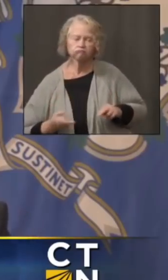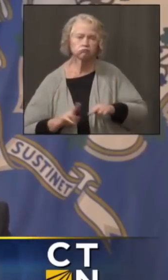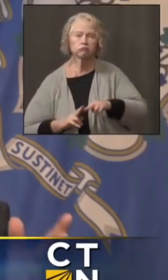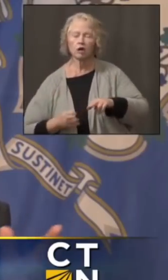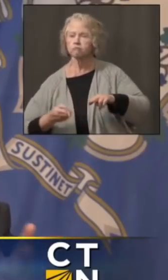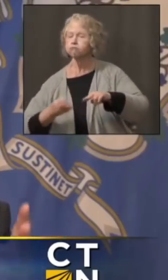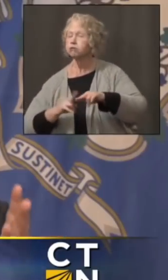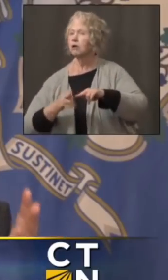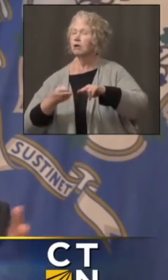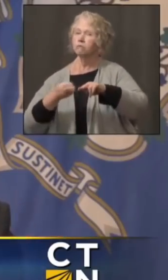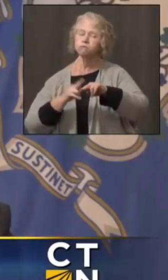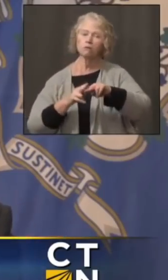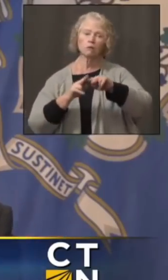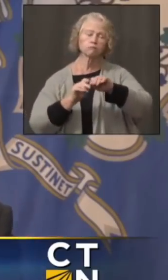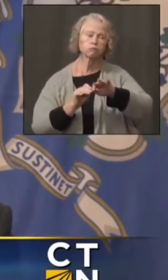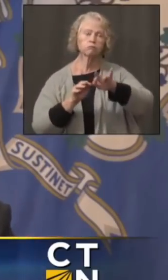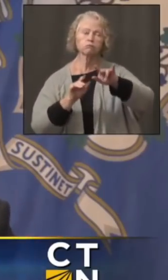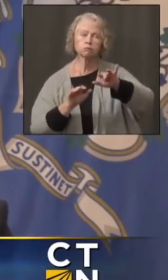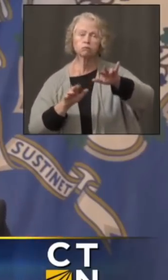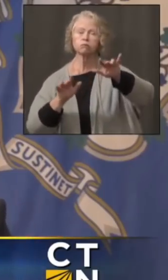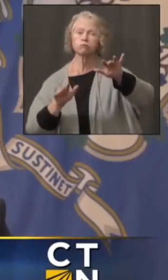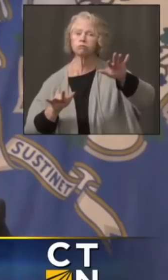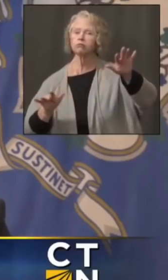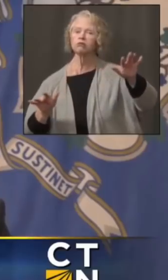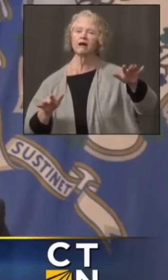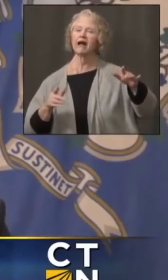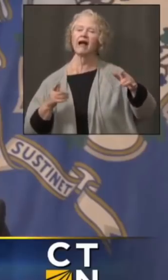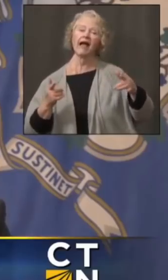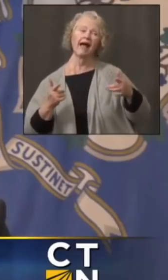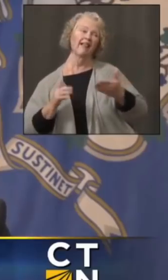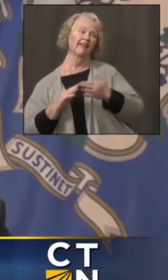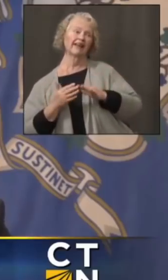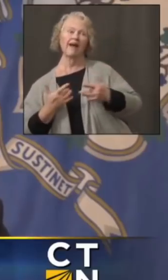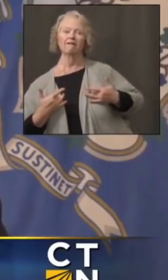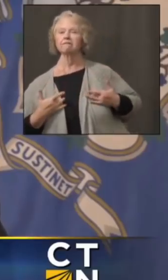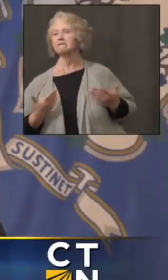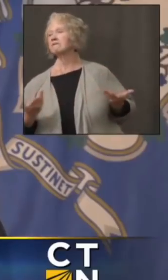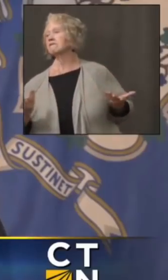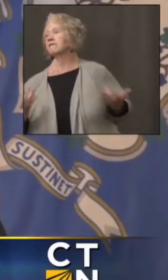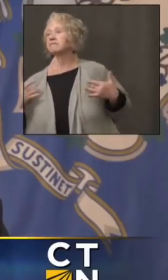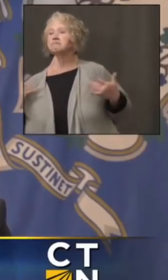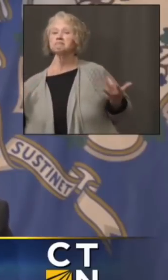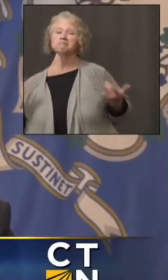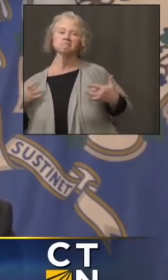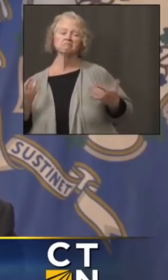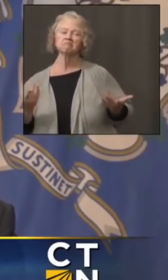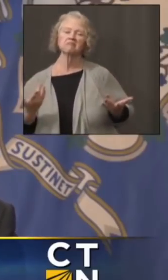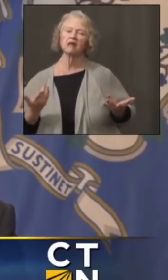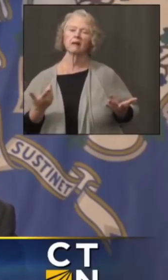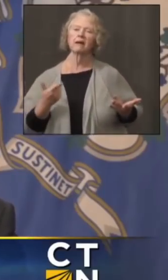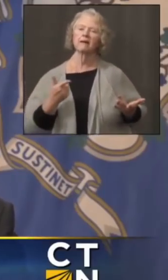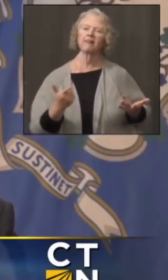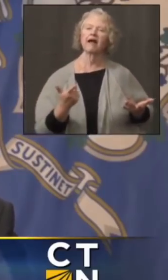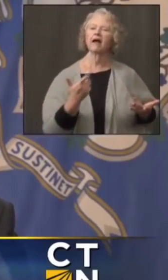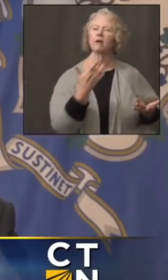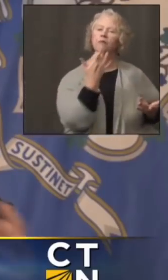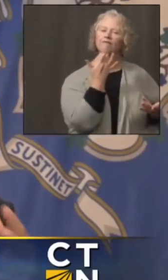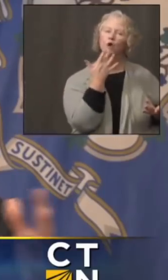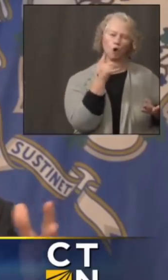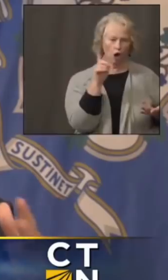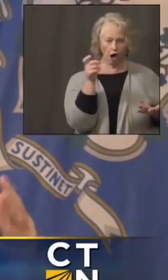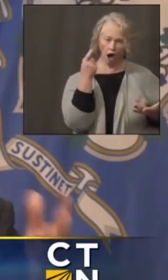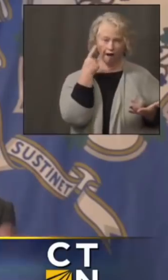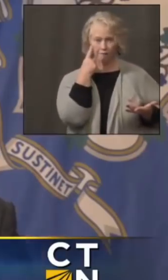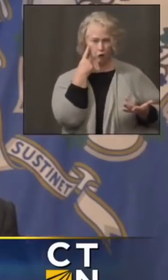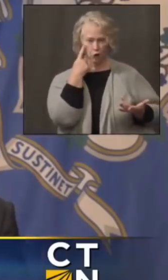continuing, and most of these towns say, I can't do it on my own, perhaps I prefer having the governor of the